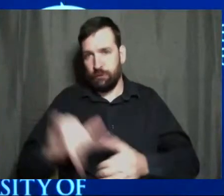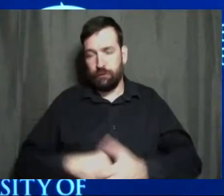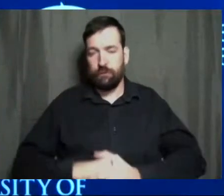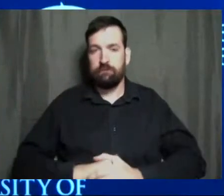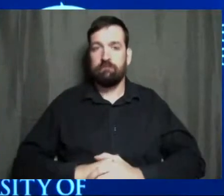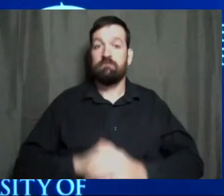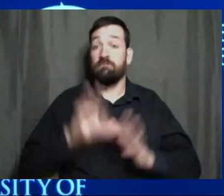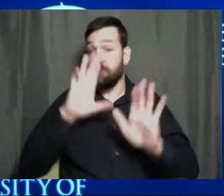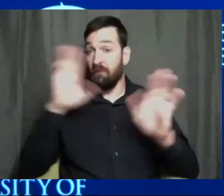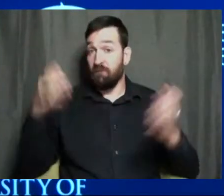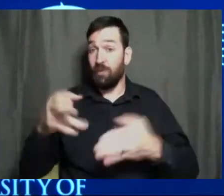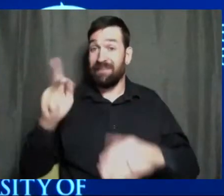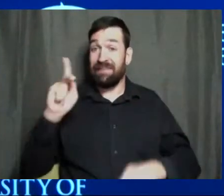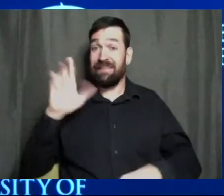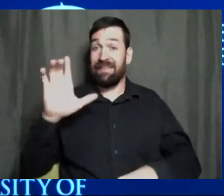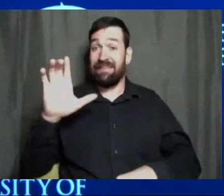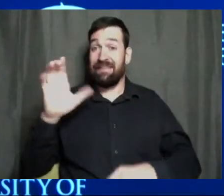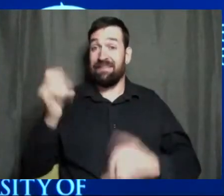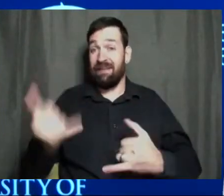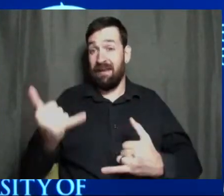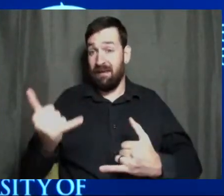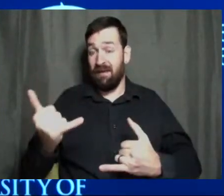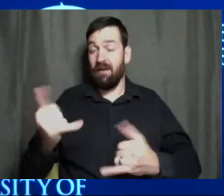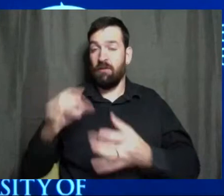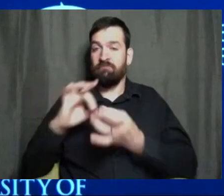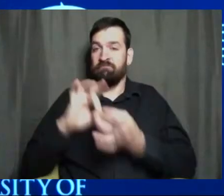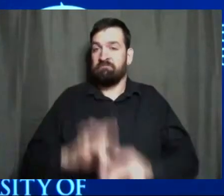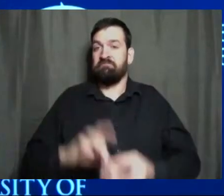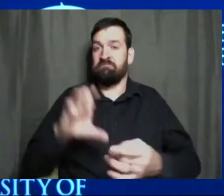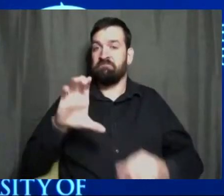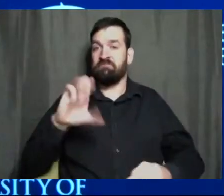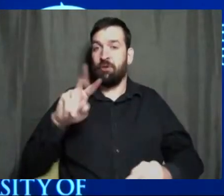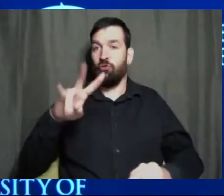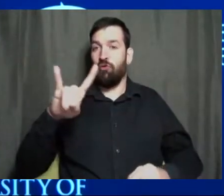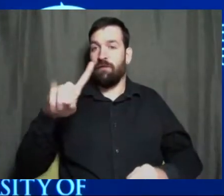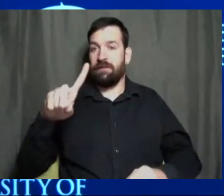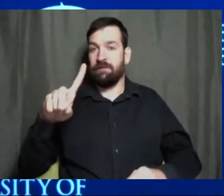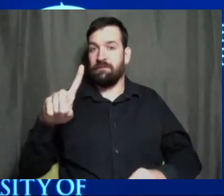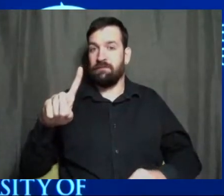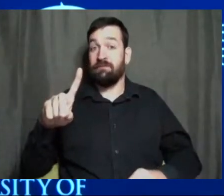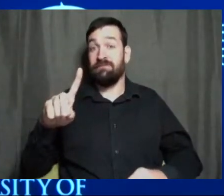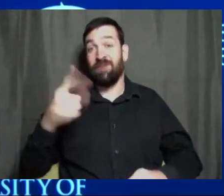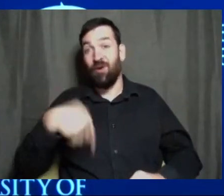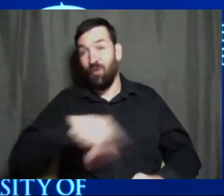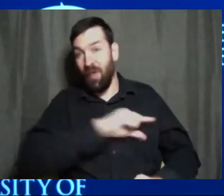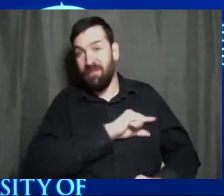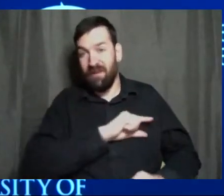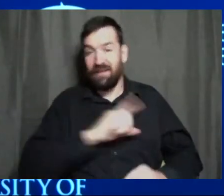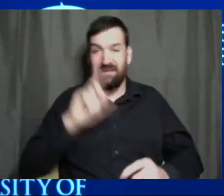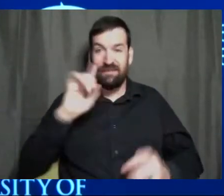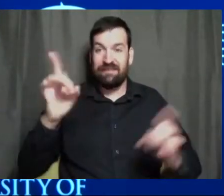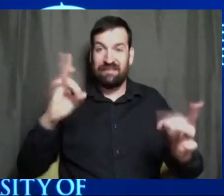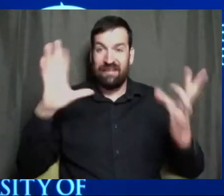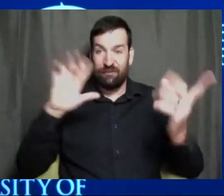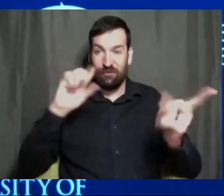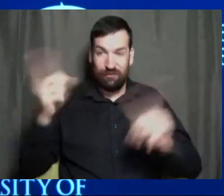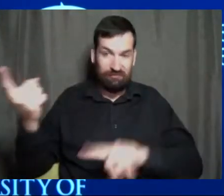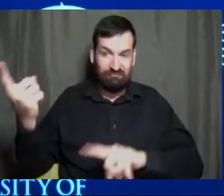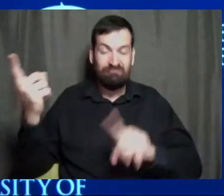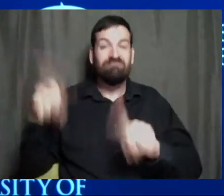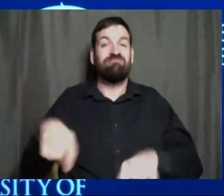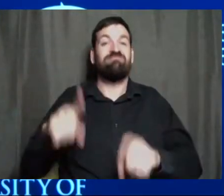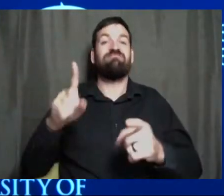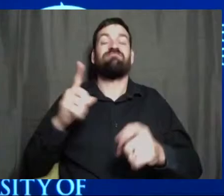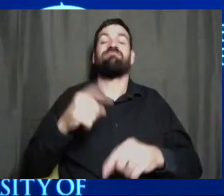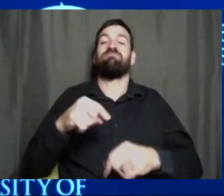City area now with COVID, because certainly that qualifies as a disaster, right? So we've been working locally, which has